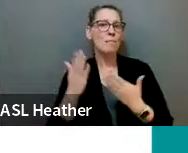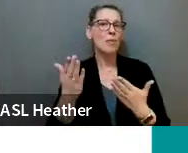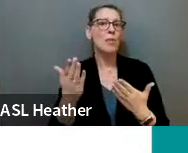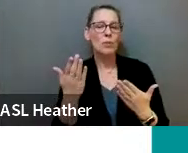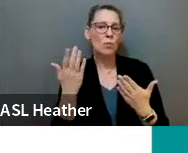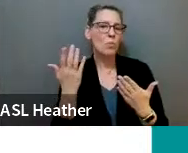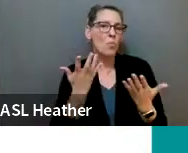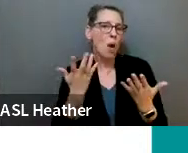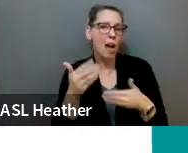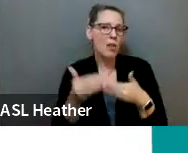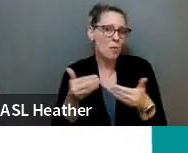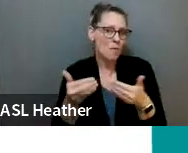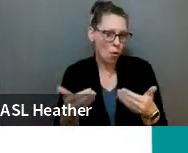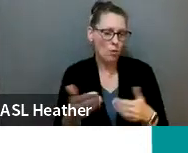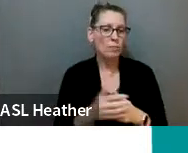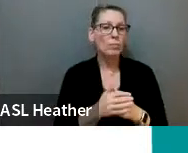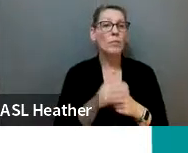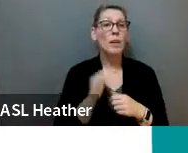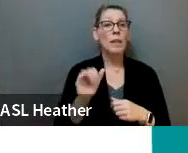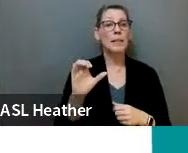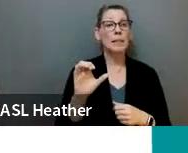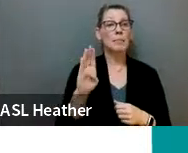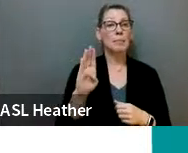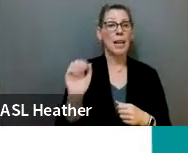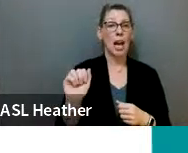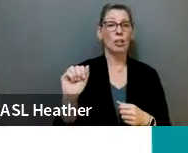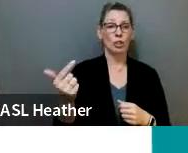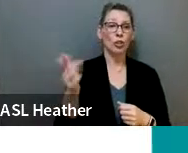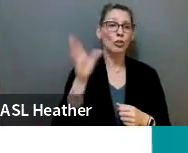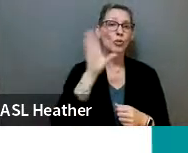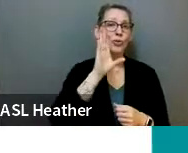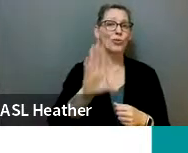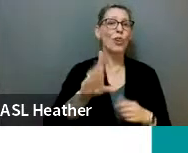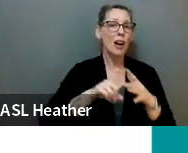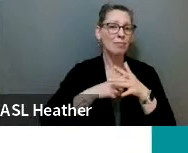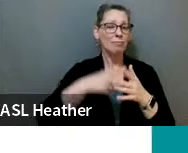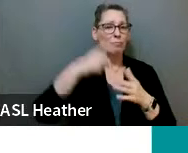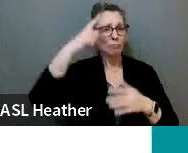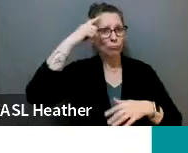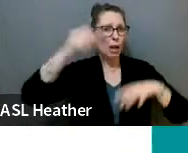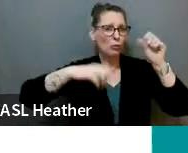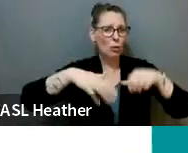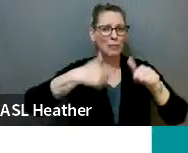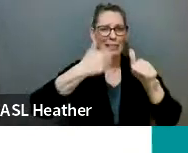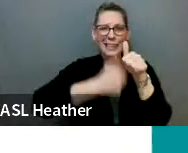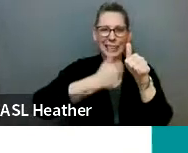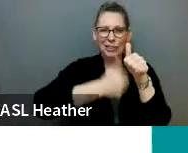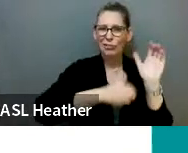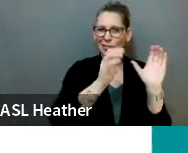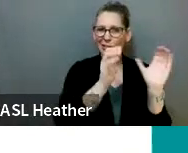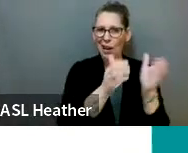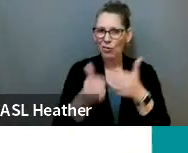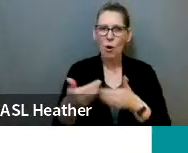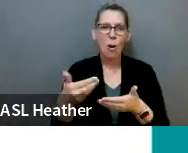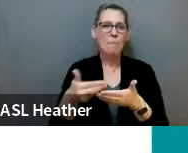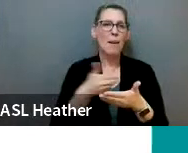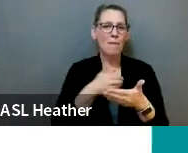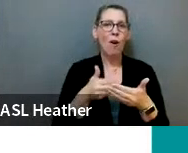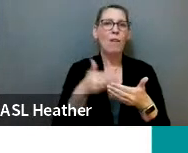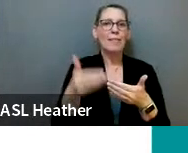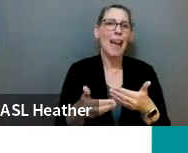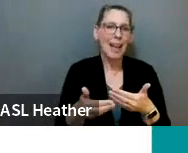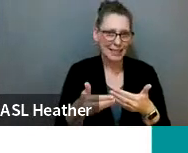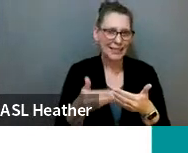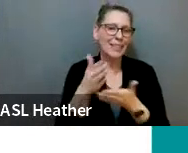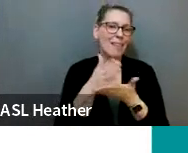moved forward. The CBAG will begin with brainstorming each category before moving into the next